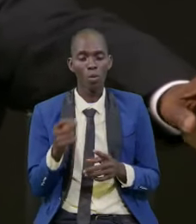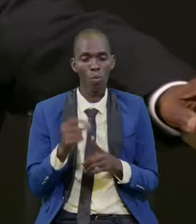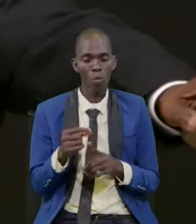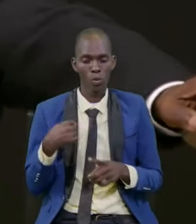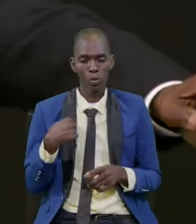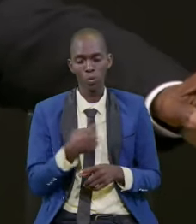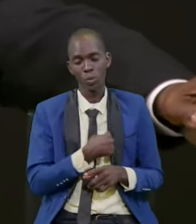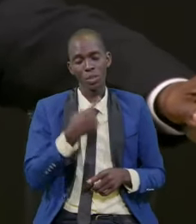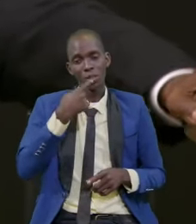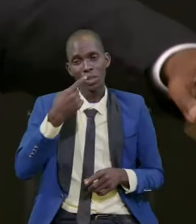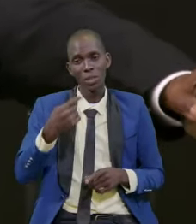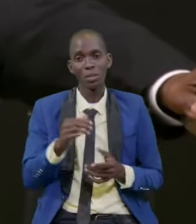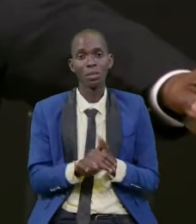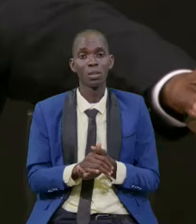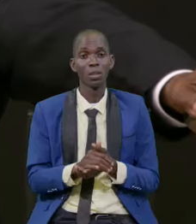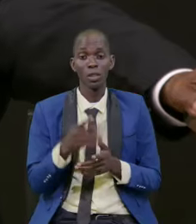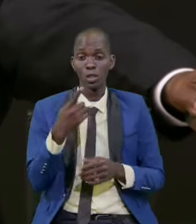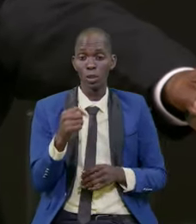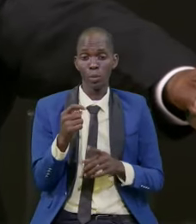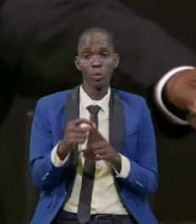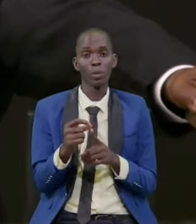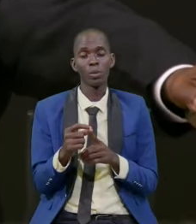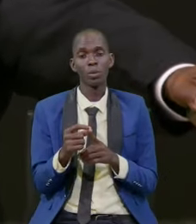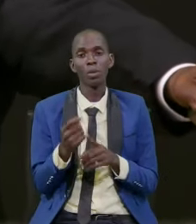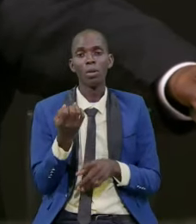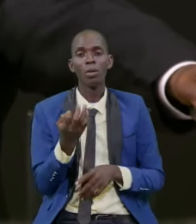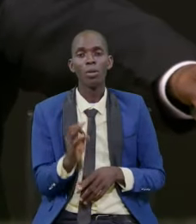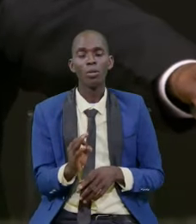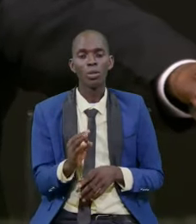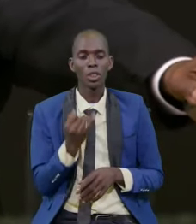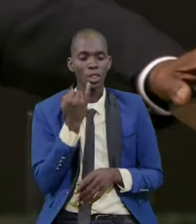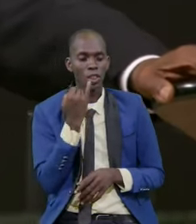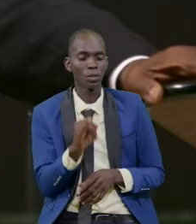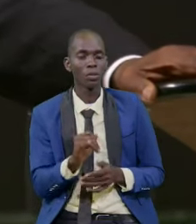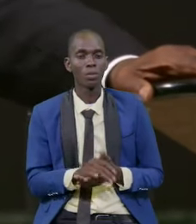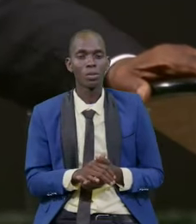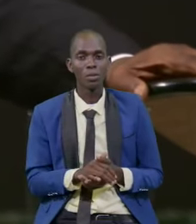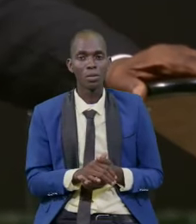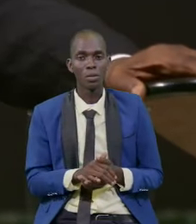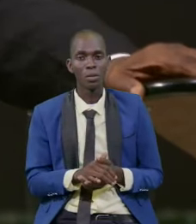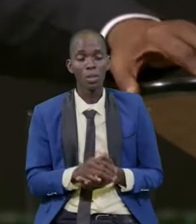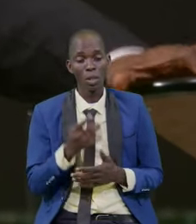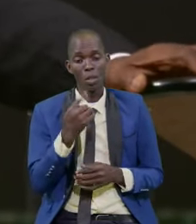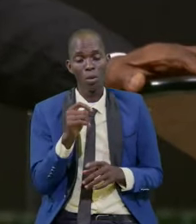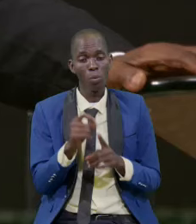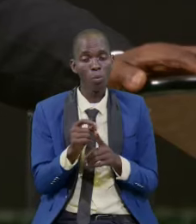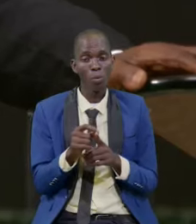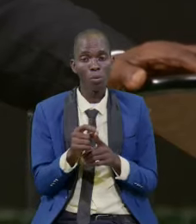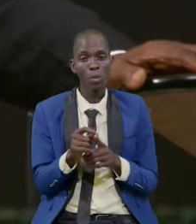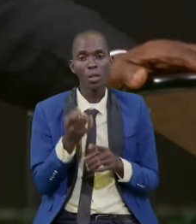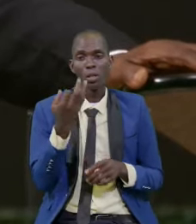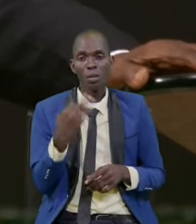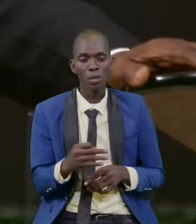speak. The words of jealousy, the words